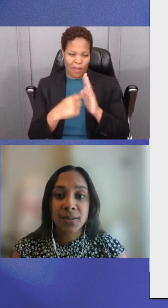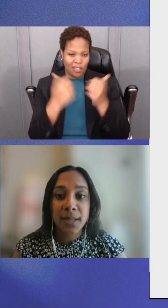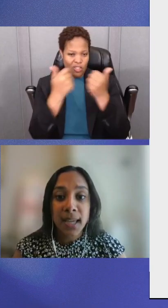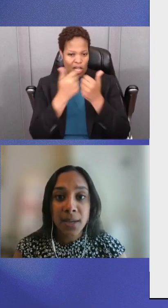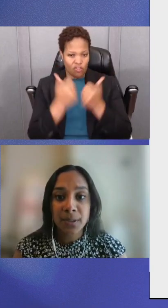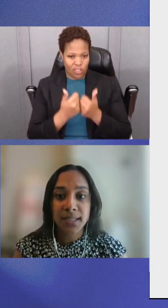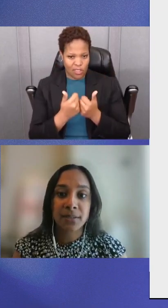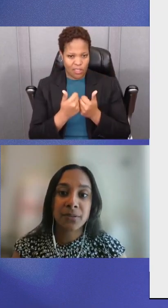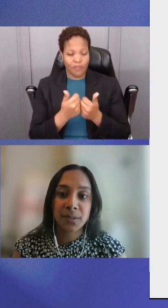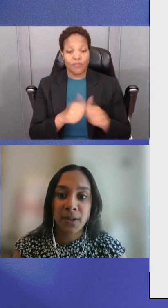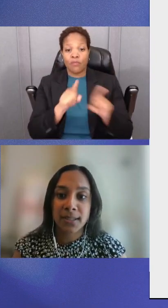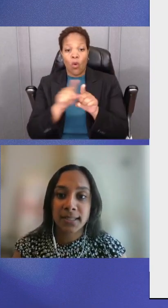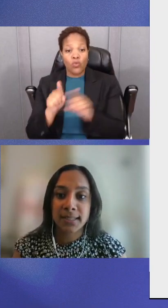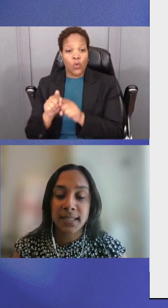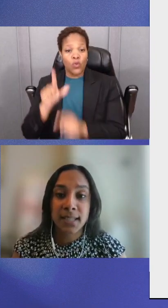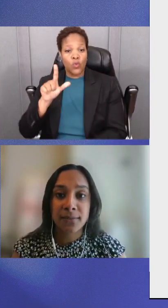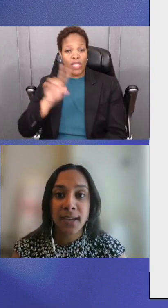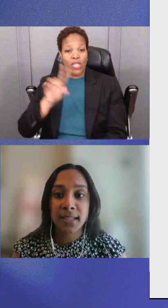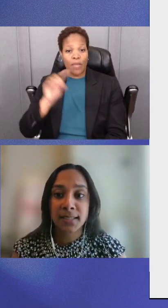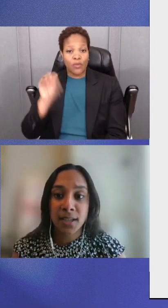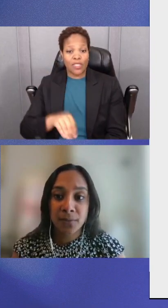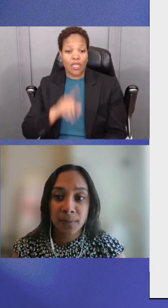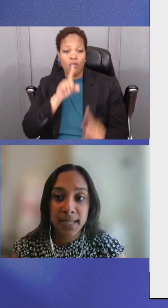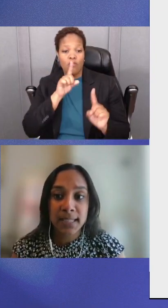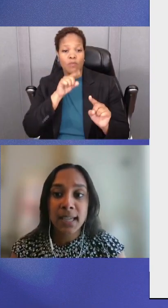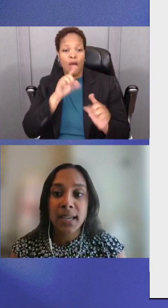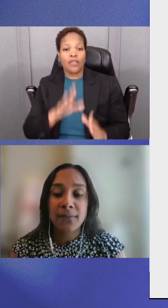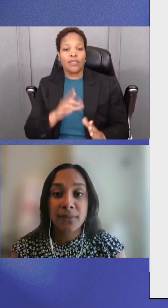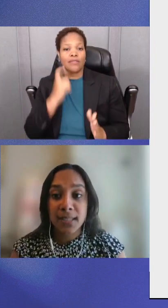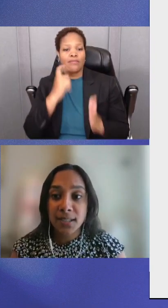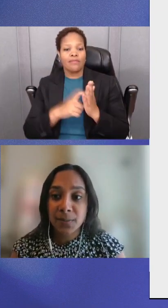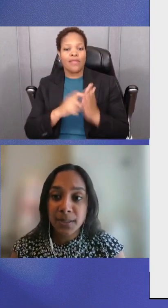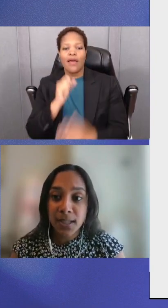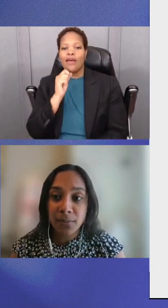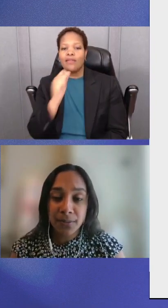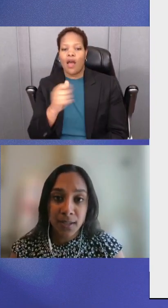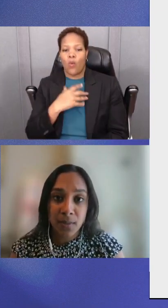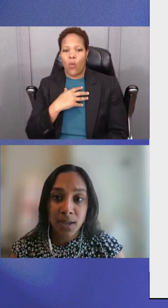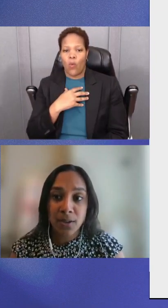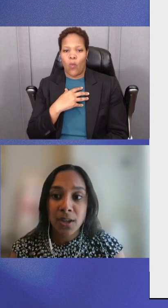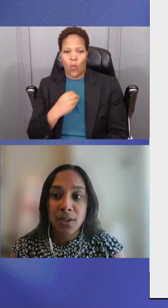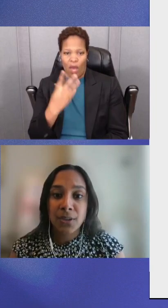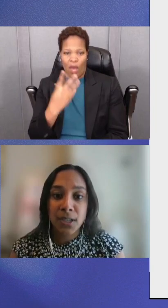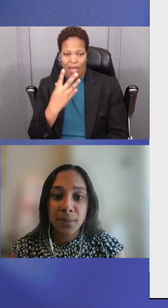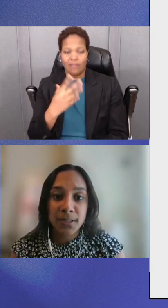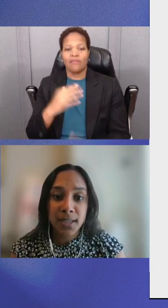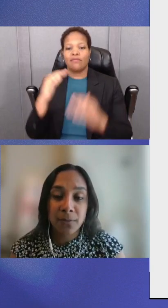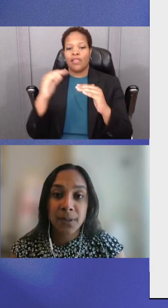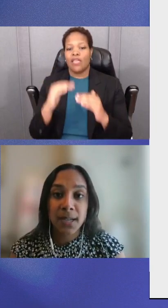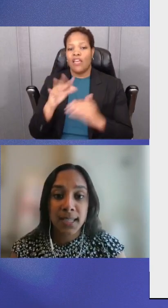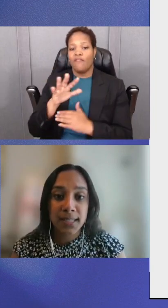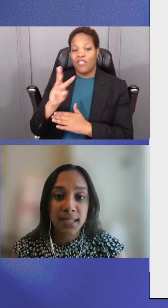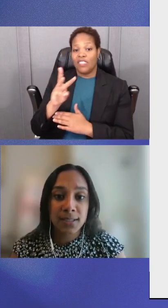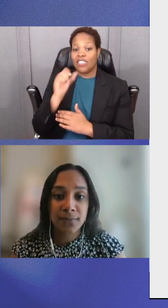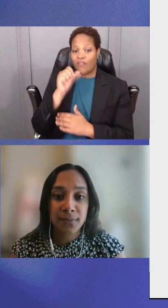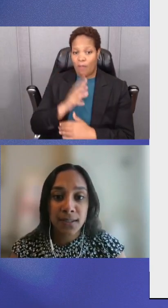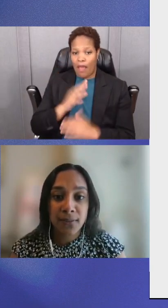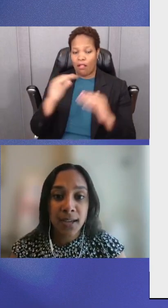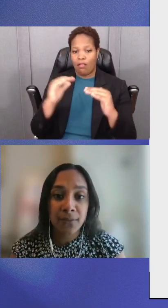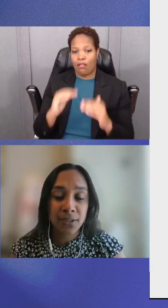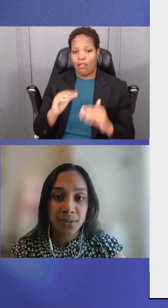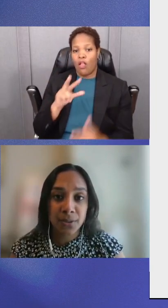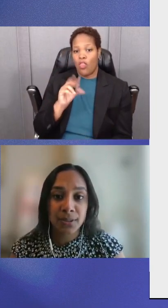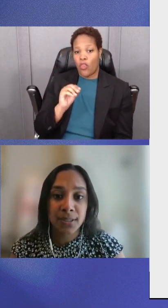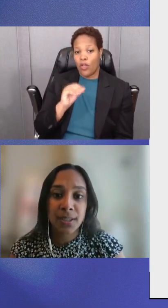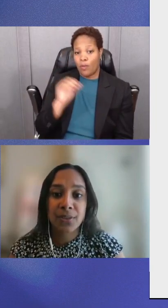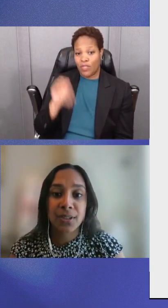Additionally, 28% of respondents identified as non-white, 56% were female, 30% were 18 to 55